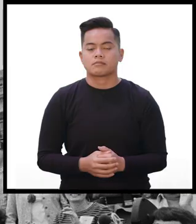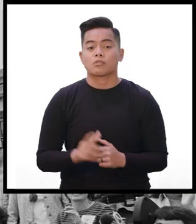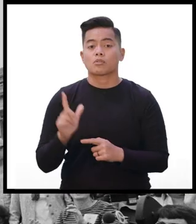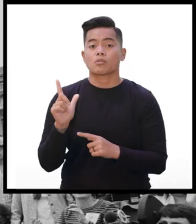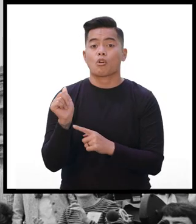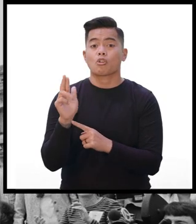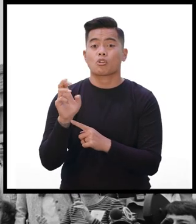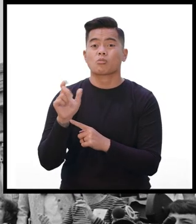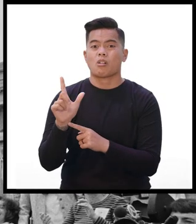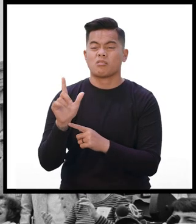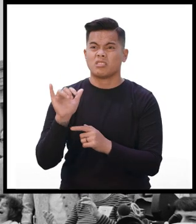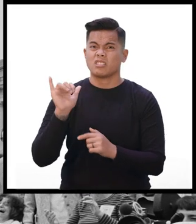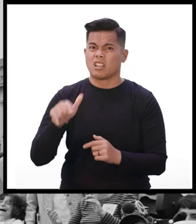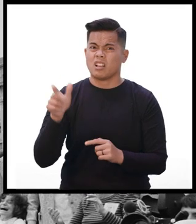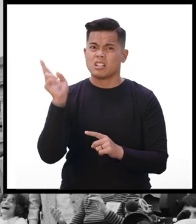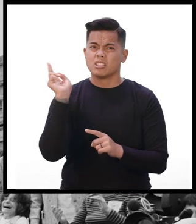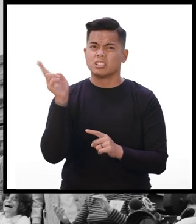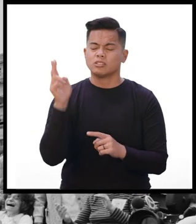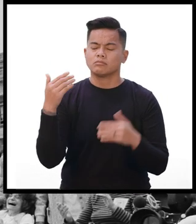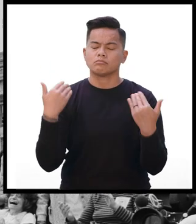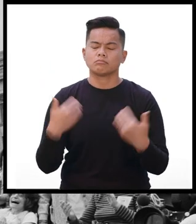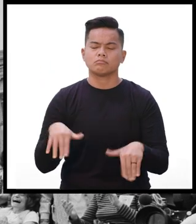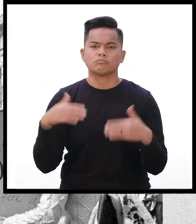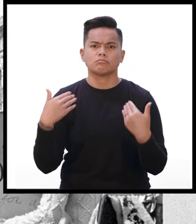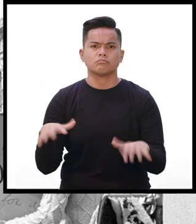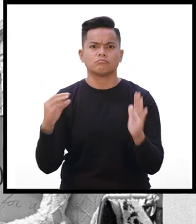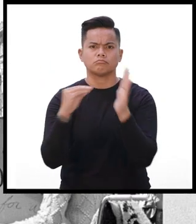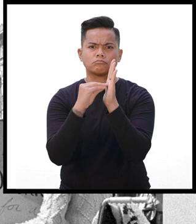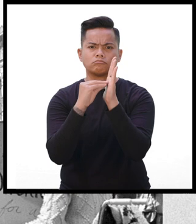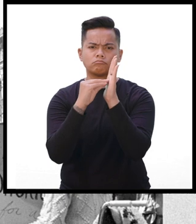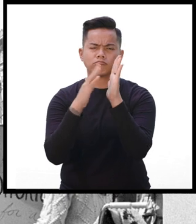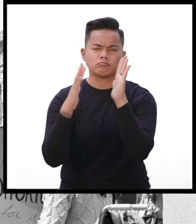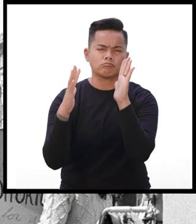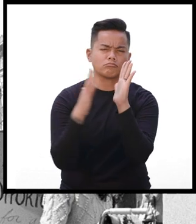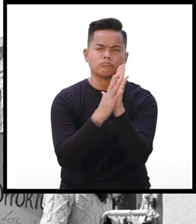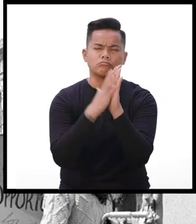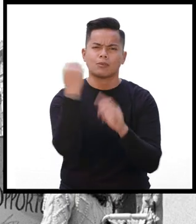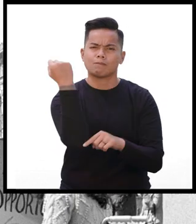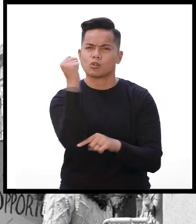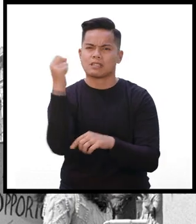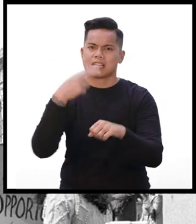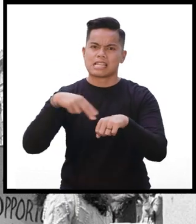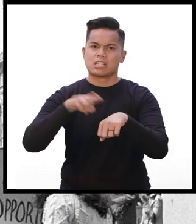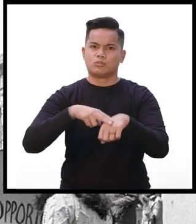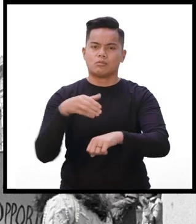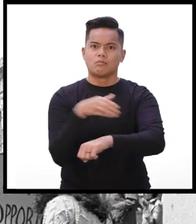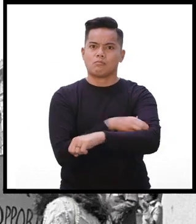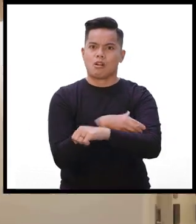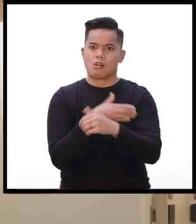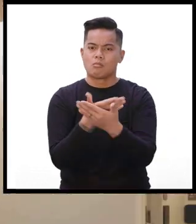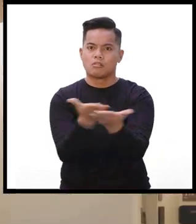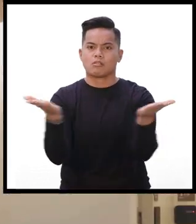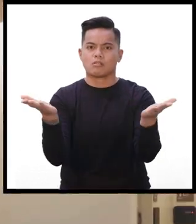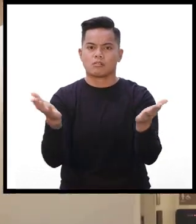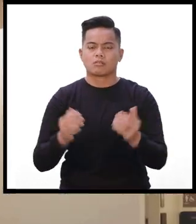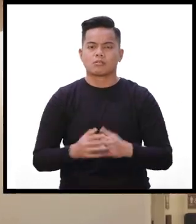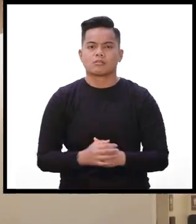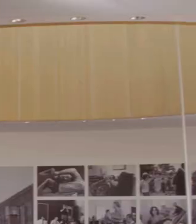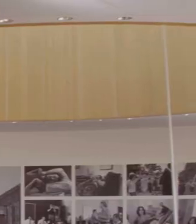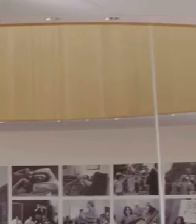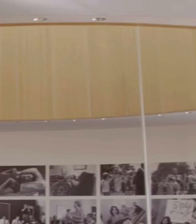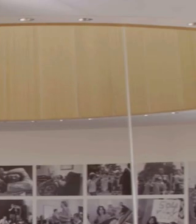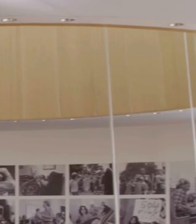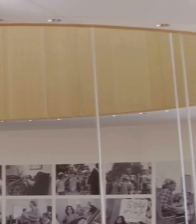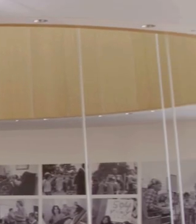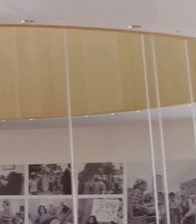disabled. This was the point in history that cemented the movement as a national power. Jerron juts